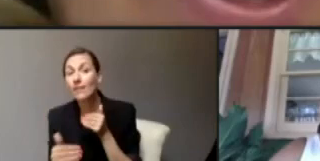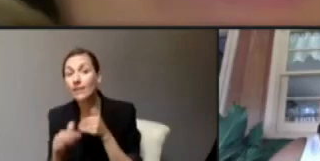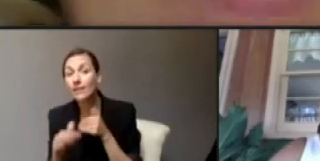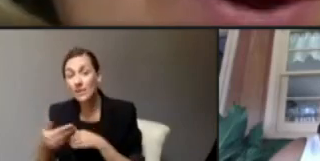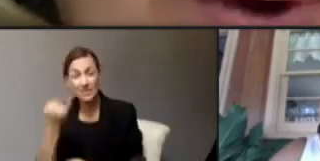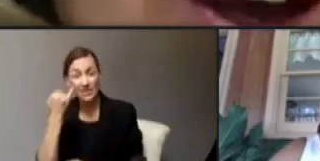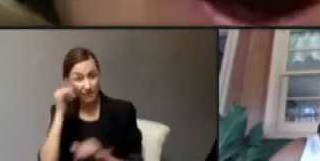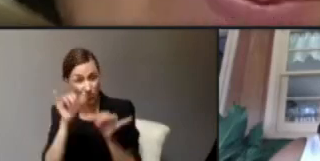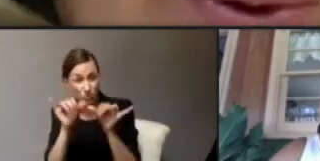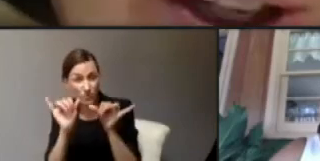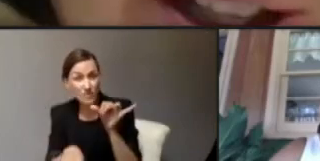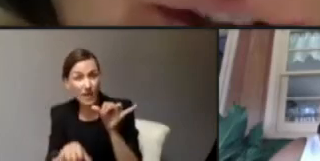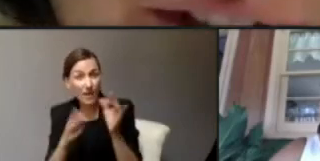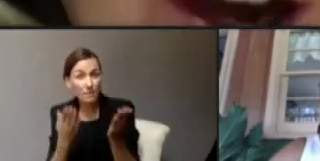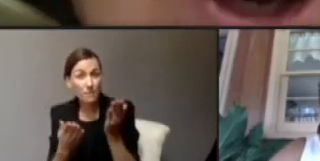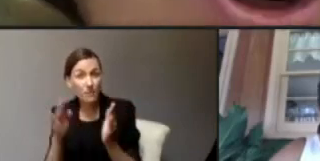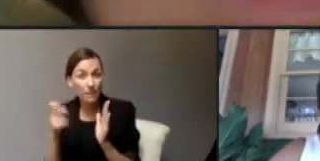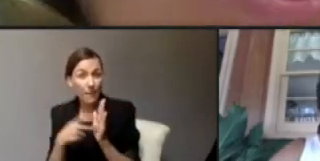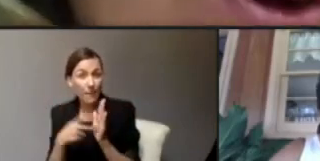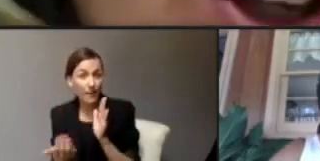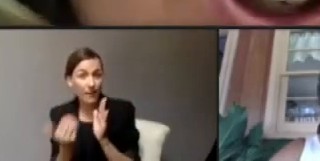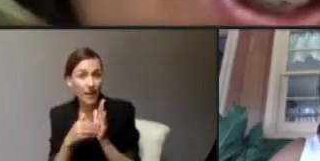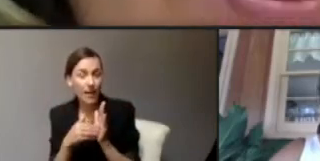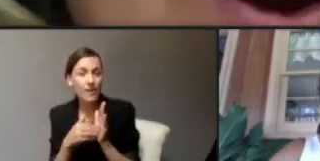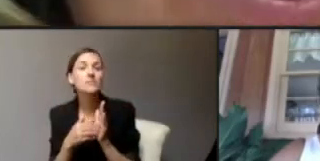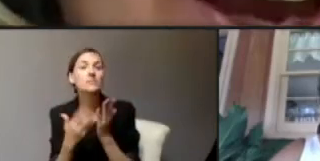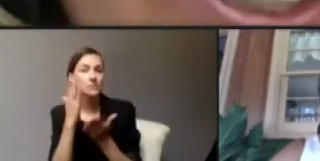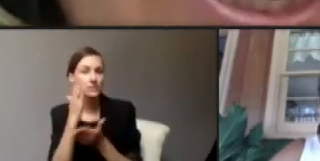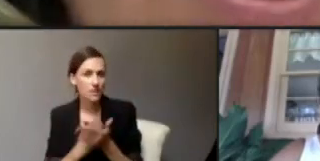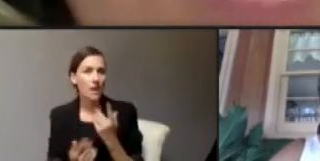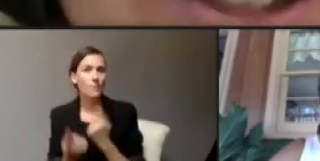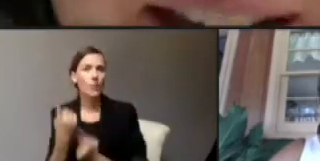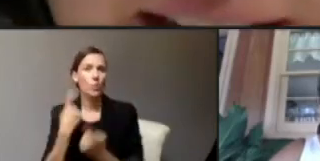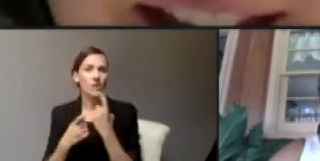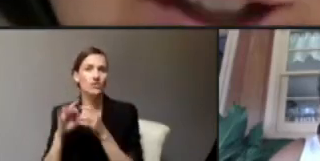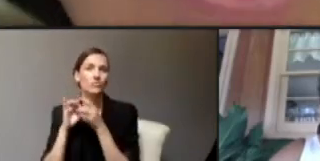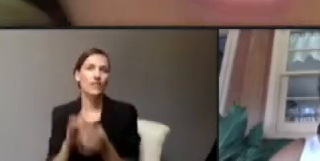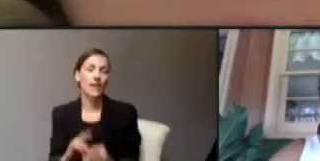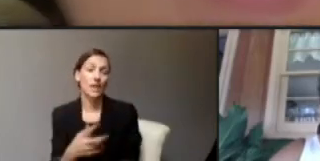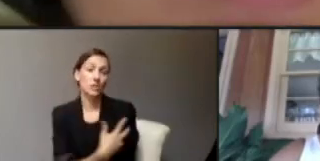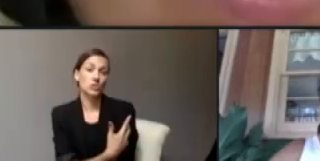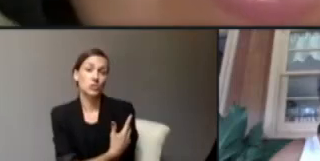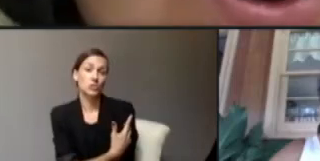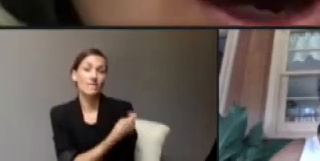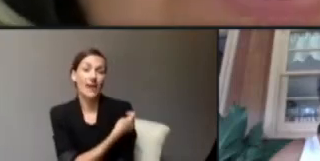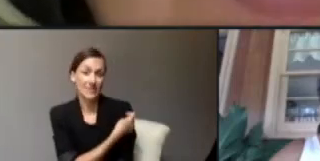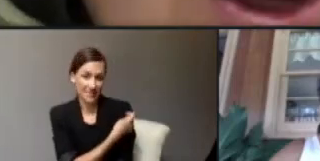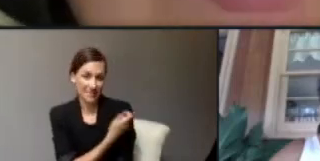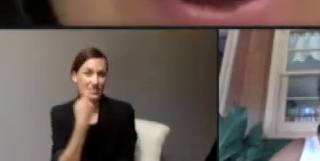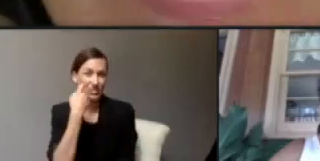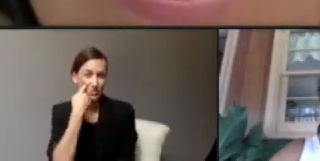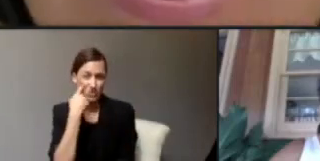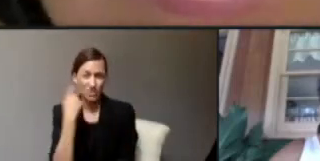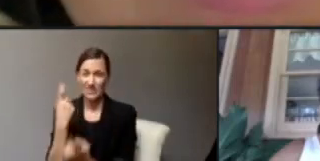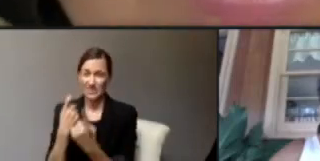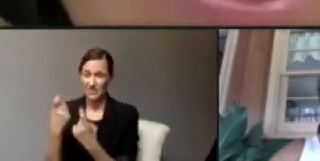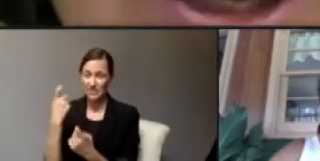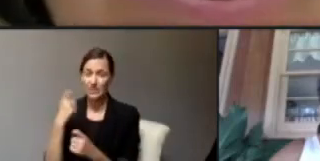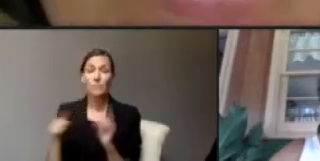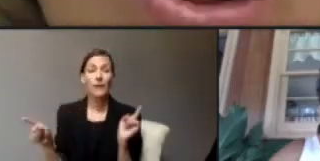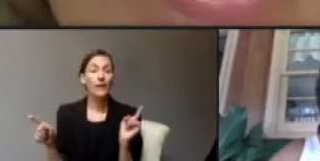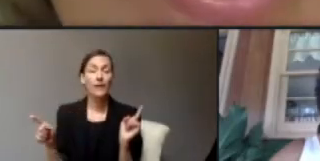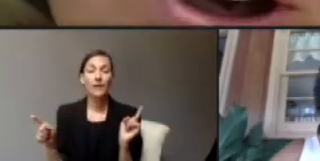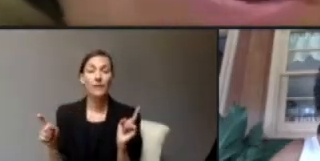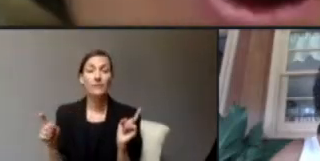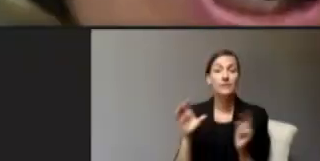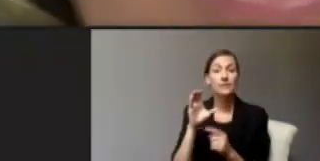on. We might have you come back up because there's a number of questions about vaccines that just came in. So, Cindy,